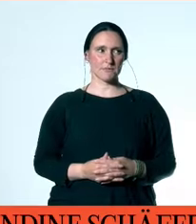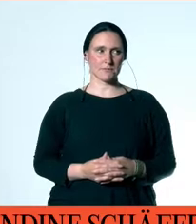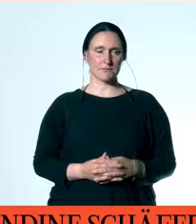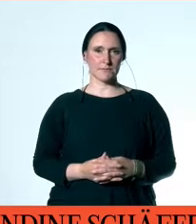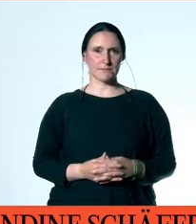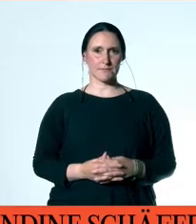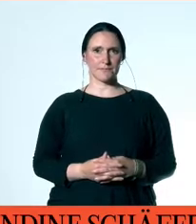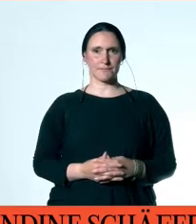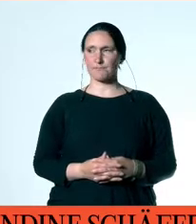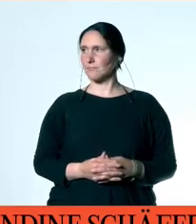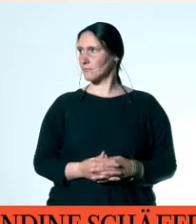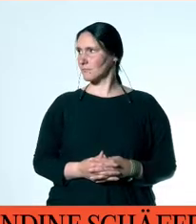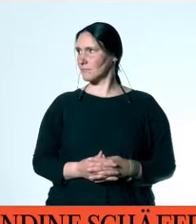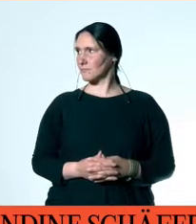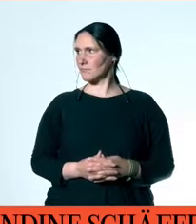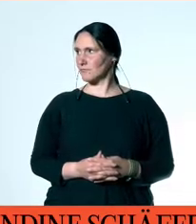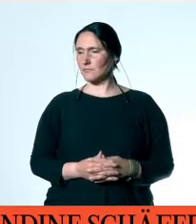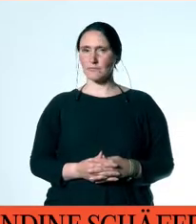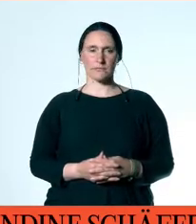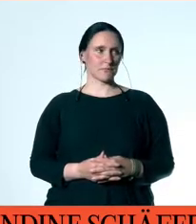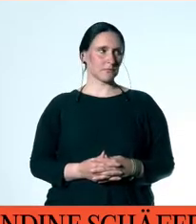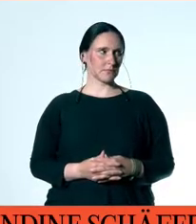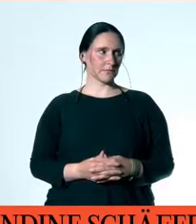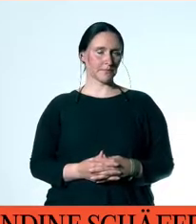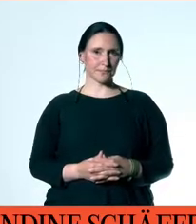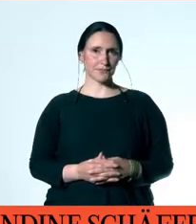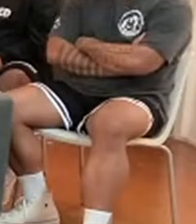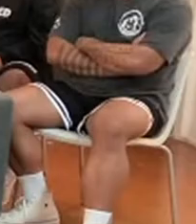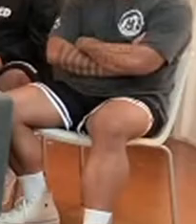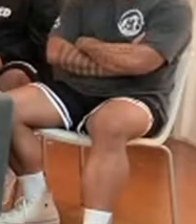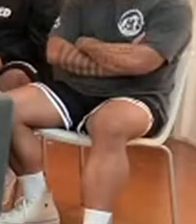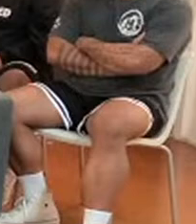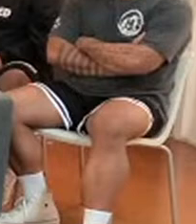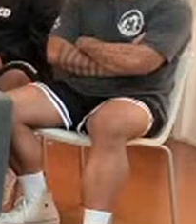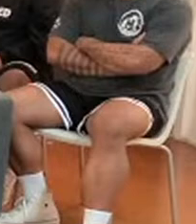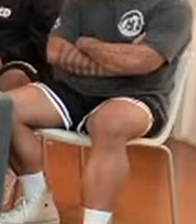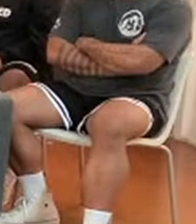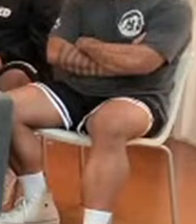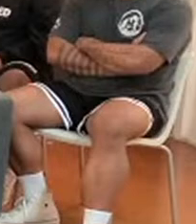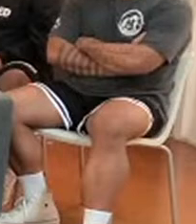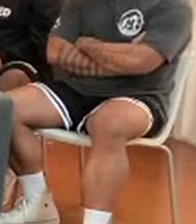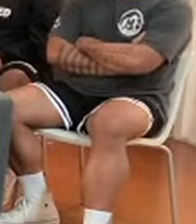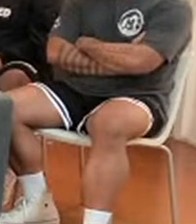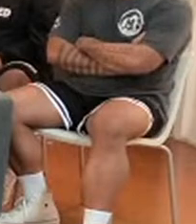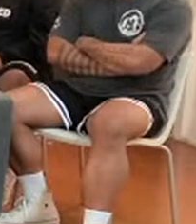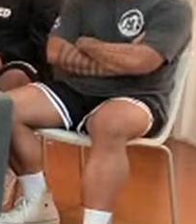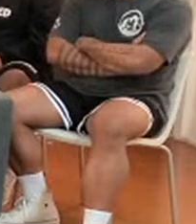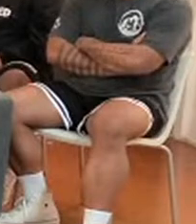rā. Hi, my name is James Waititi, I'm Jenny Fluid, my pronouns are he, she,